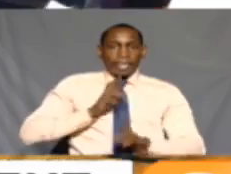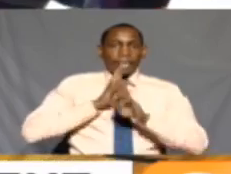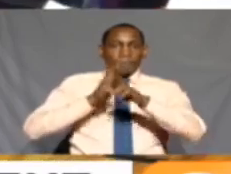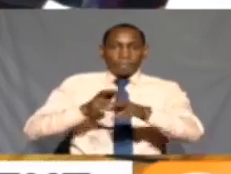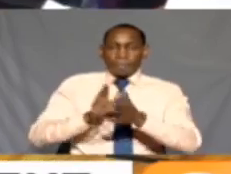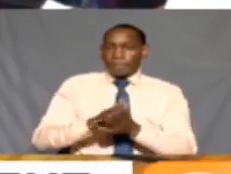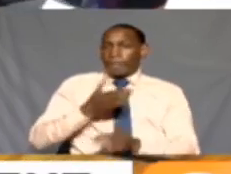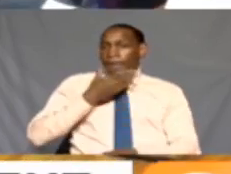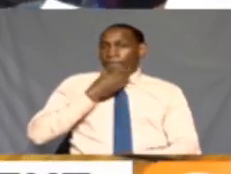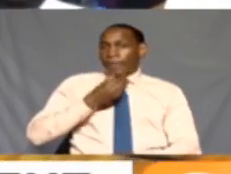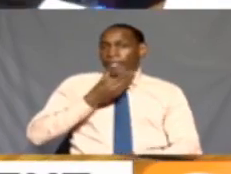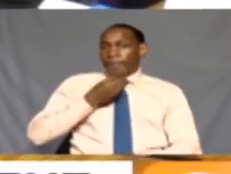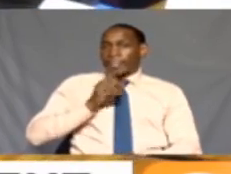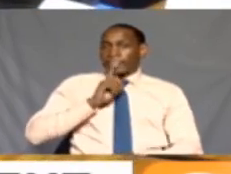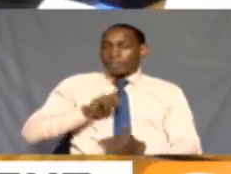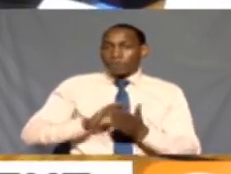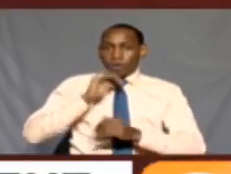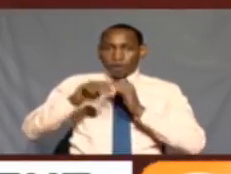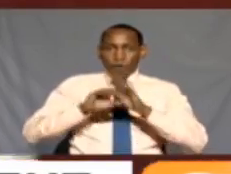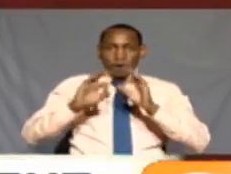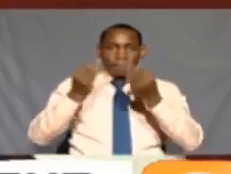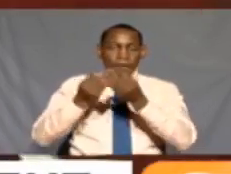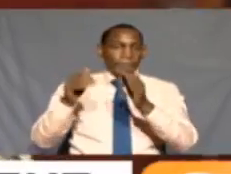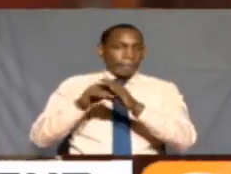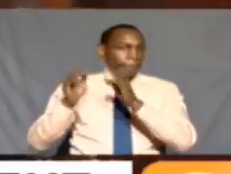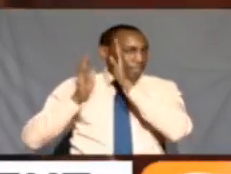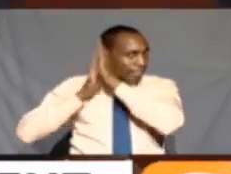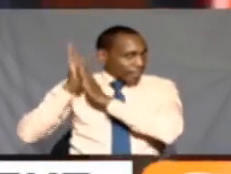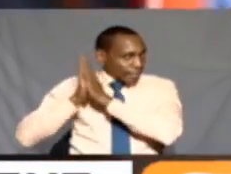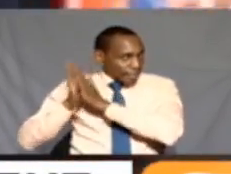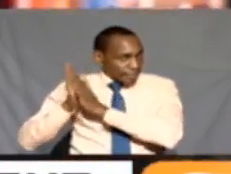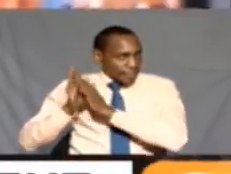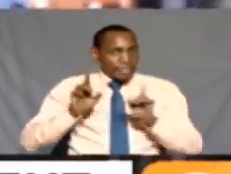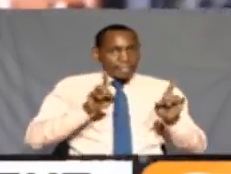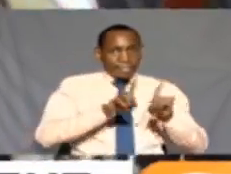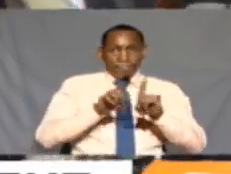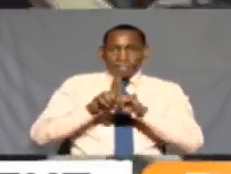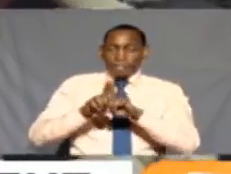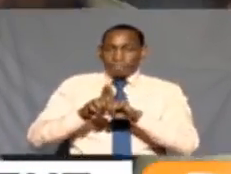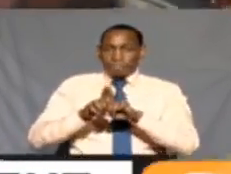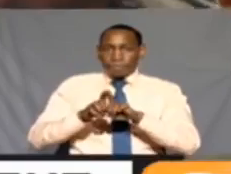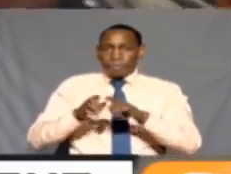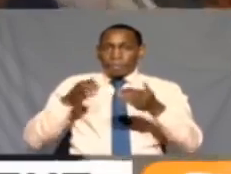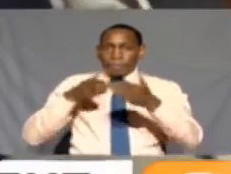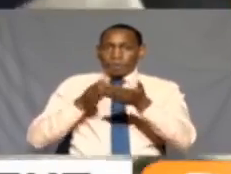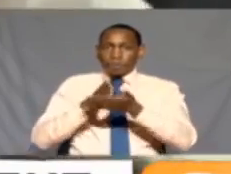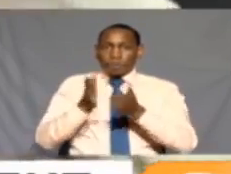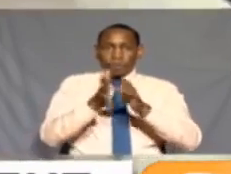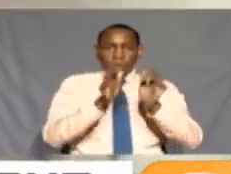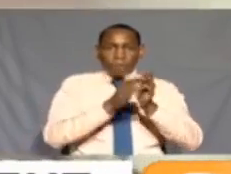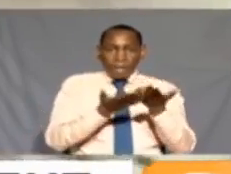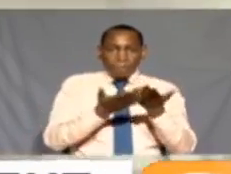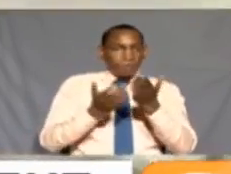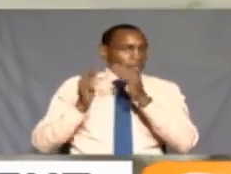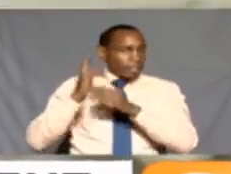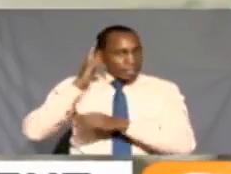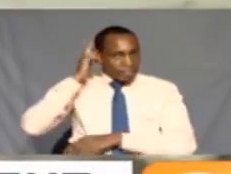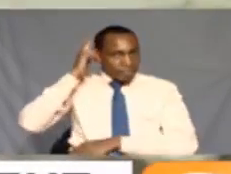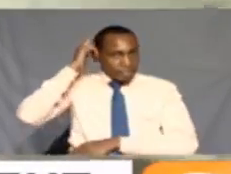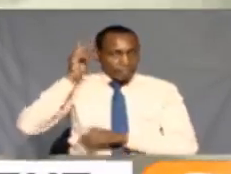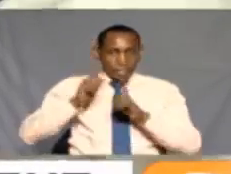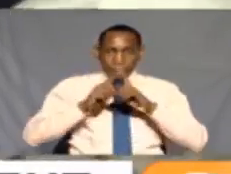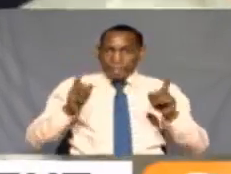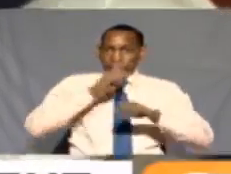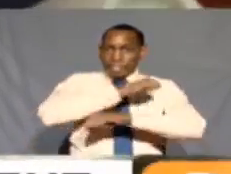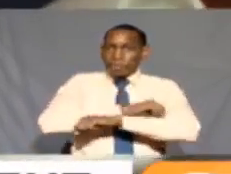According to the father, all his family members are Rastafarians and they're forbidden by the Bible from shaving their hair. However, the